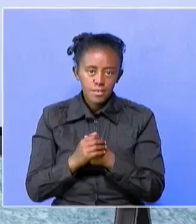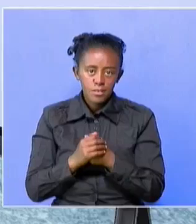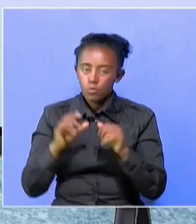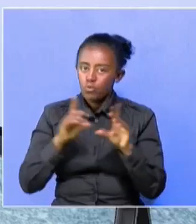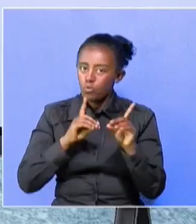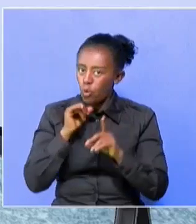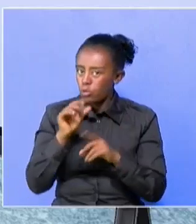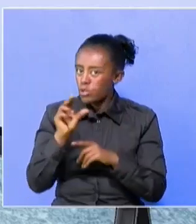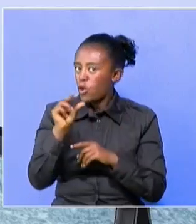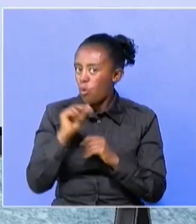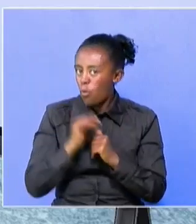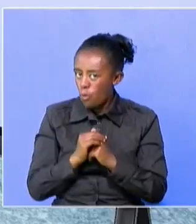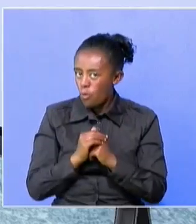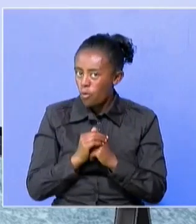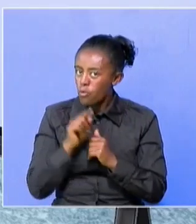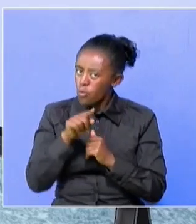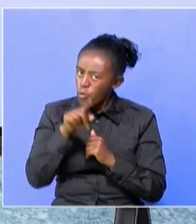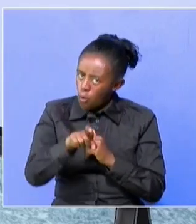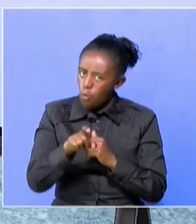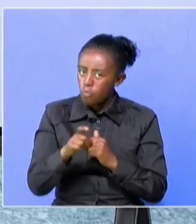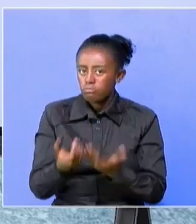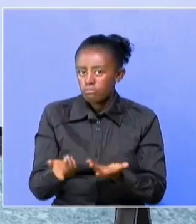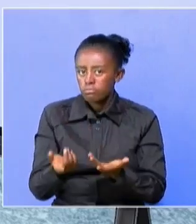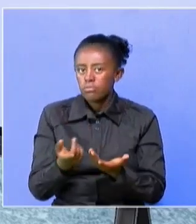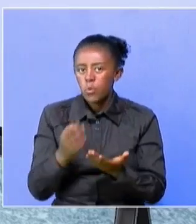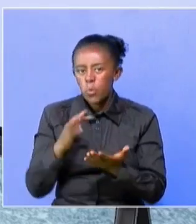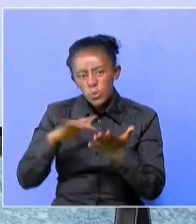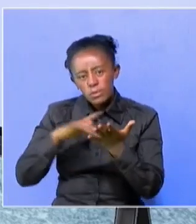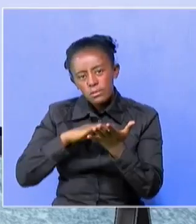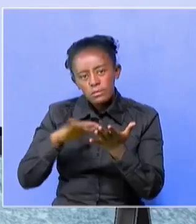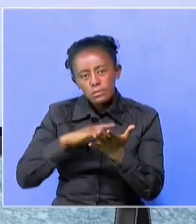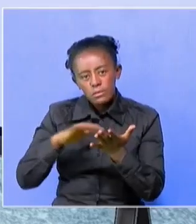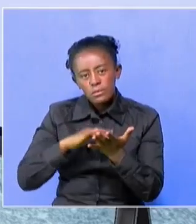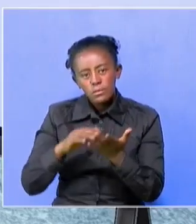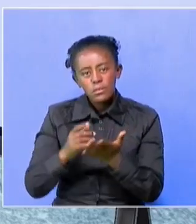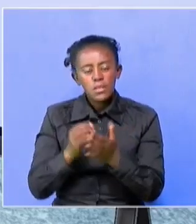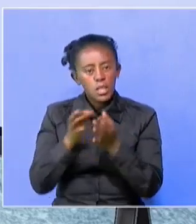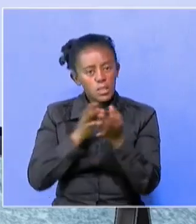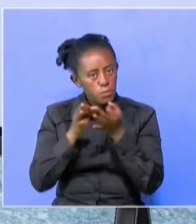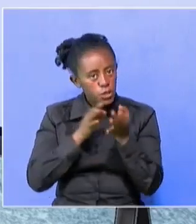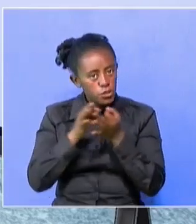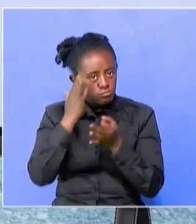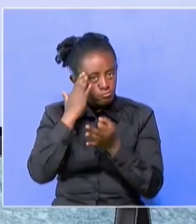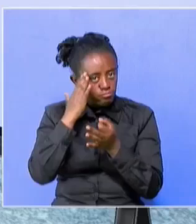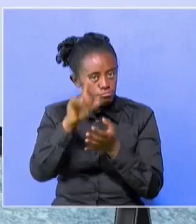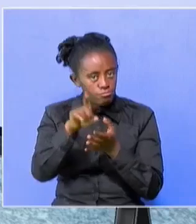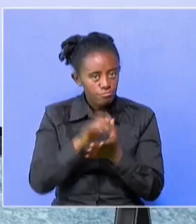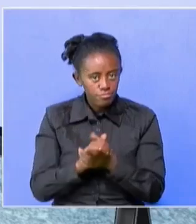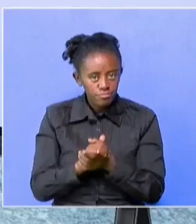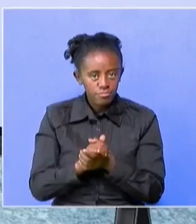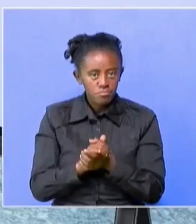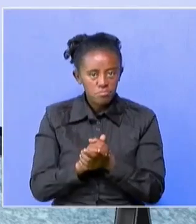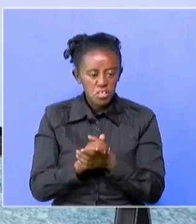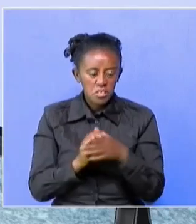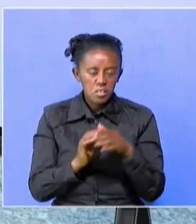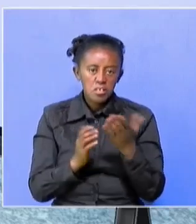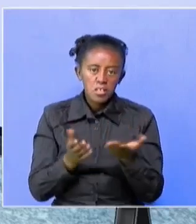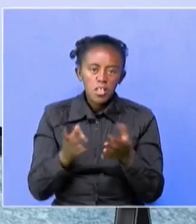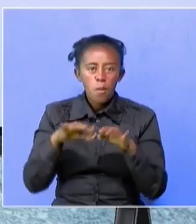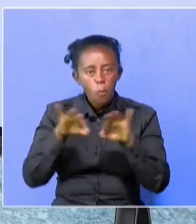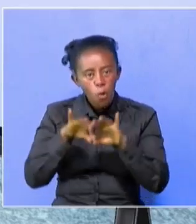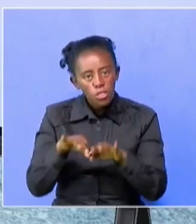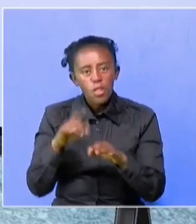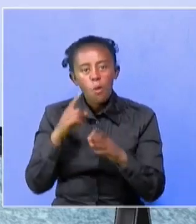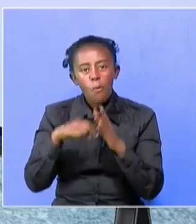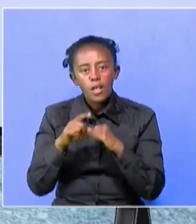no. You have to have or study some of the expressions that are important while